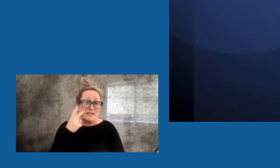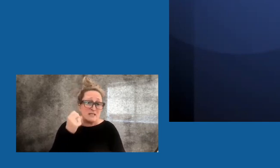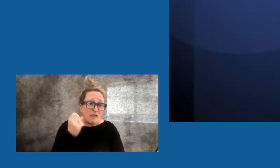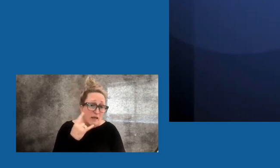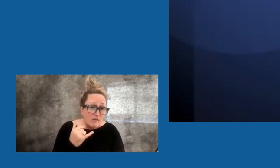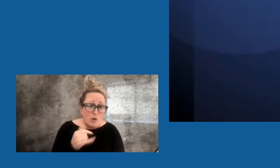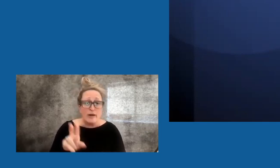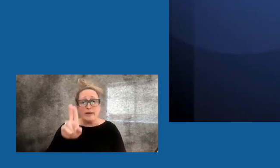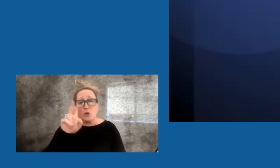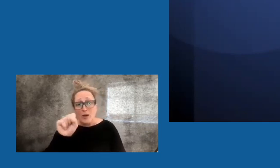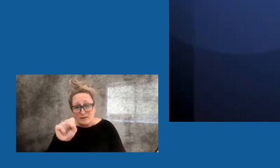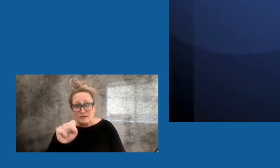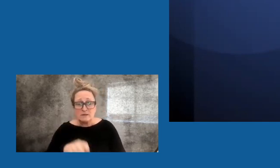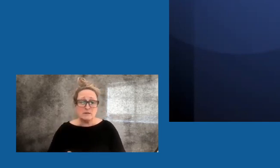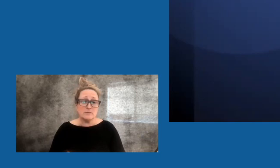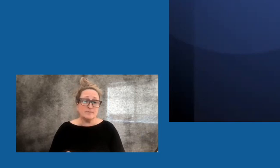California, United States,